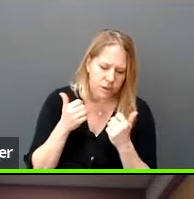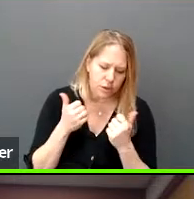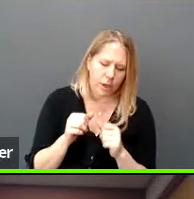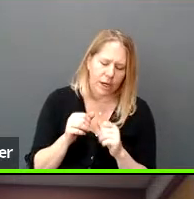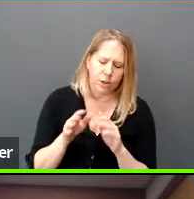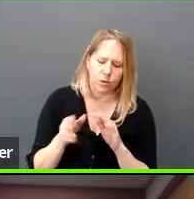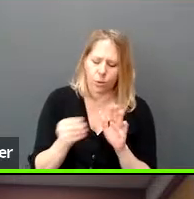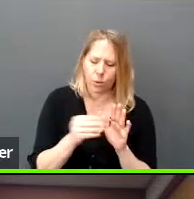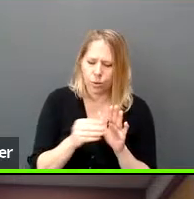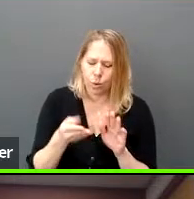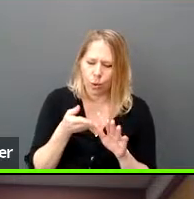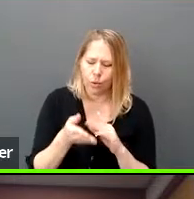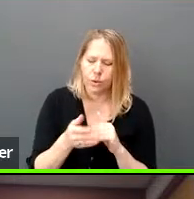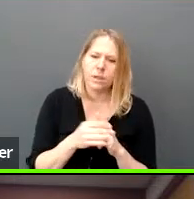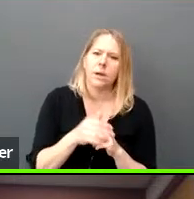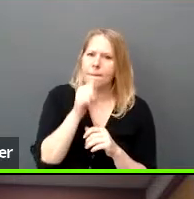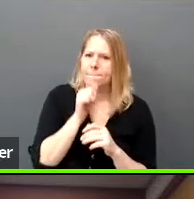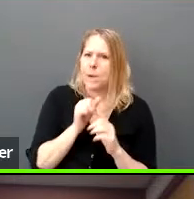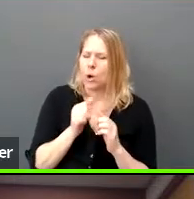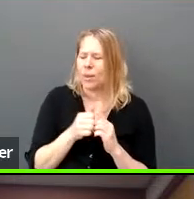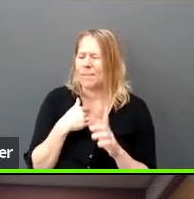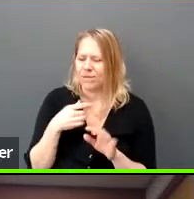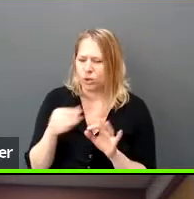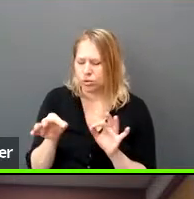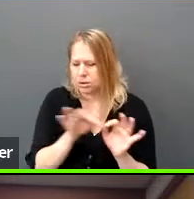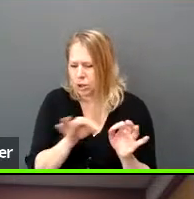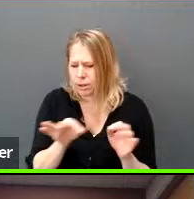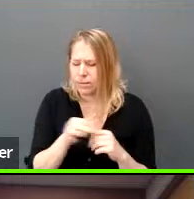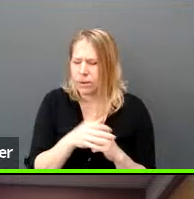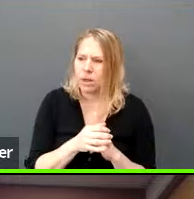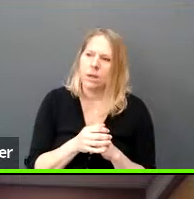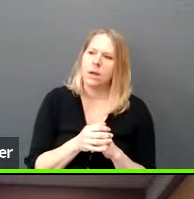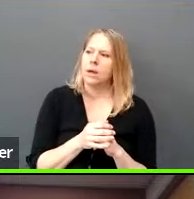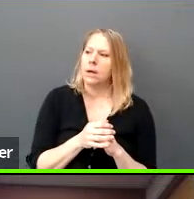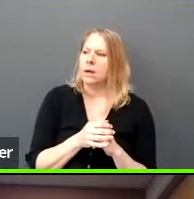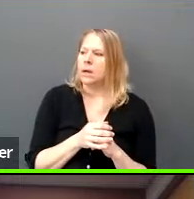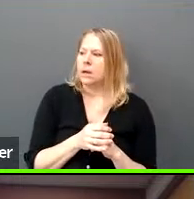plan by plan. Just bear with me while I flip some pages.